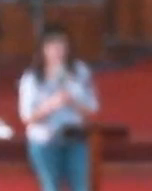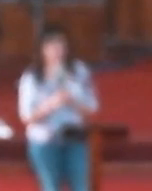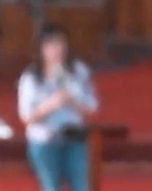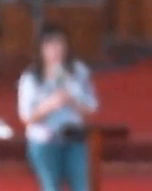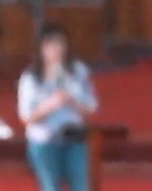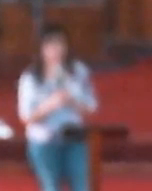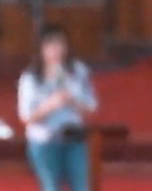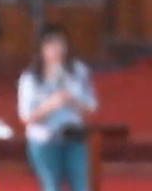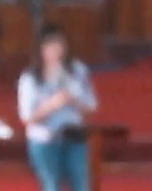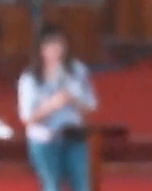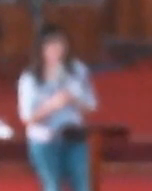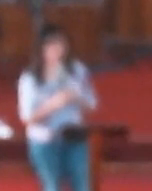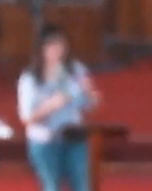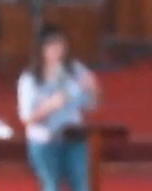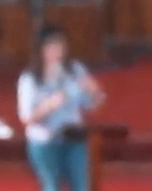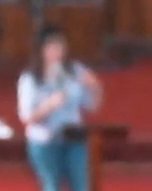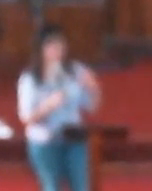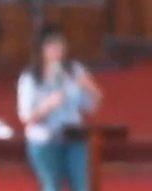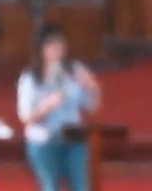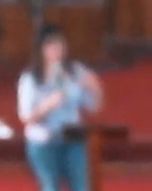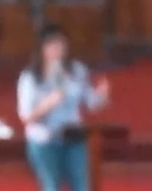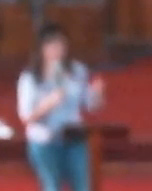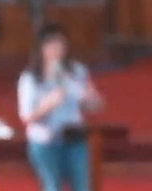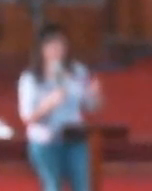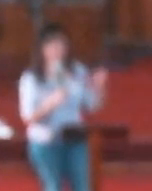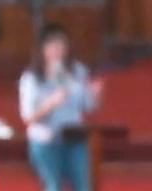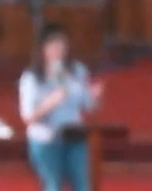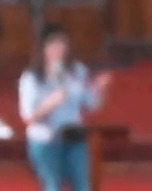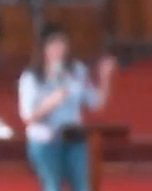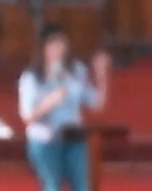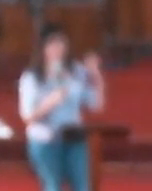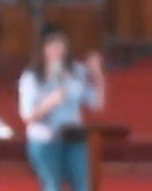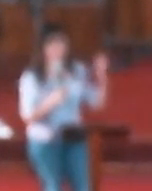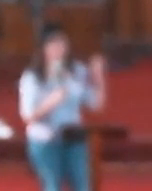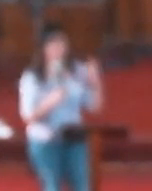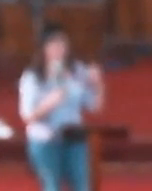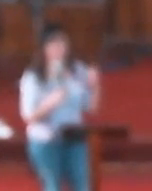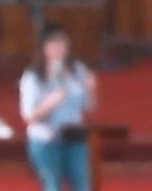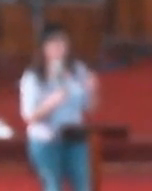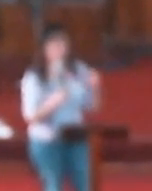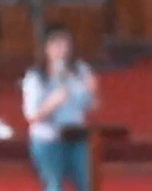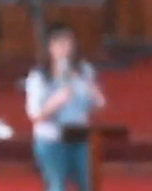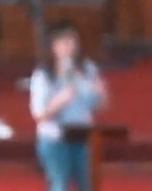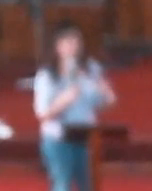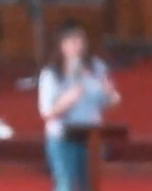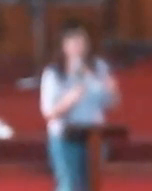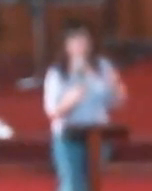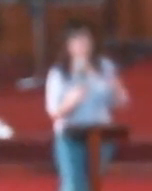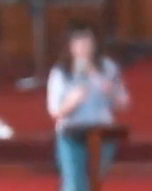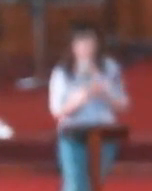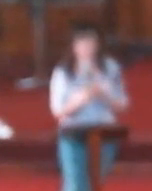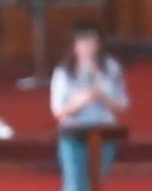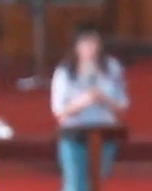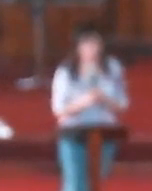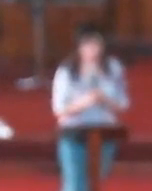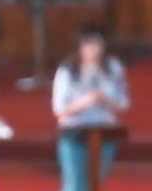gobierno de Dios. Our faith doesn't create reality. Our reality is through the Lord and his power.